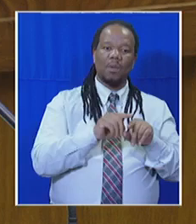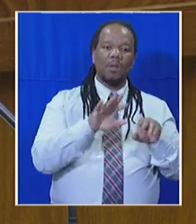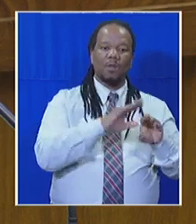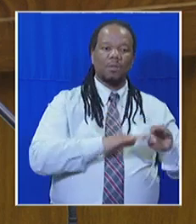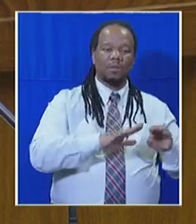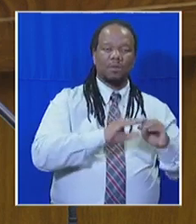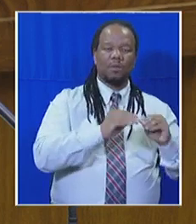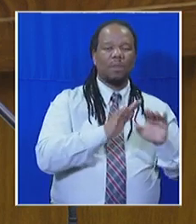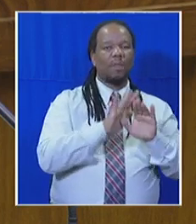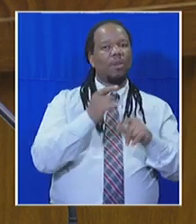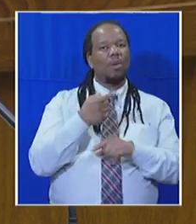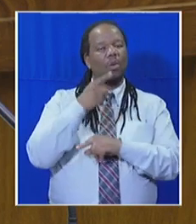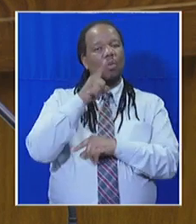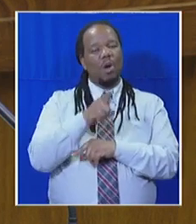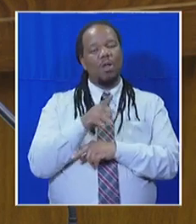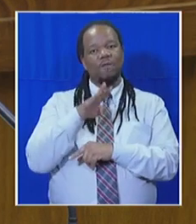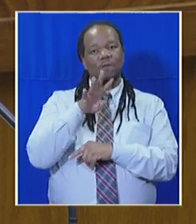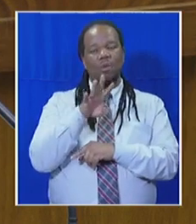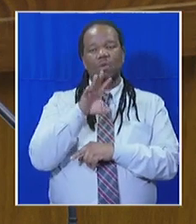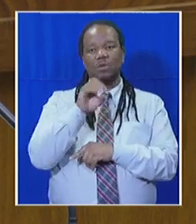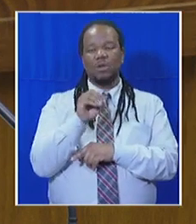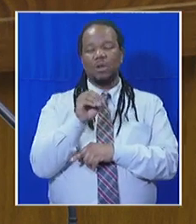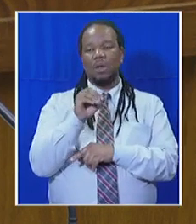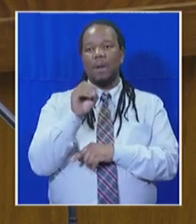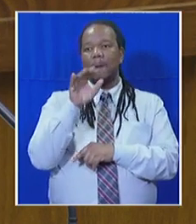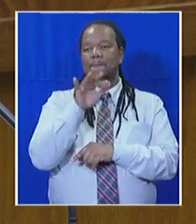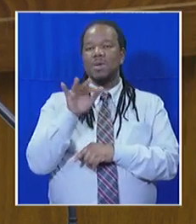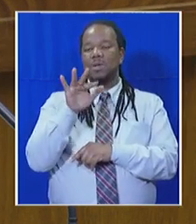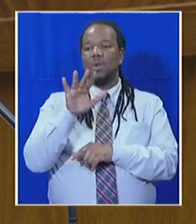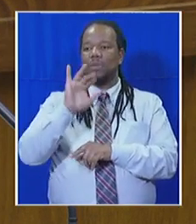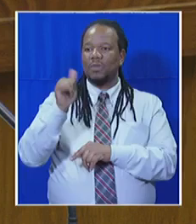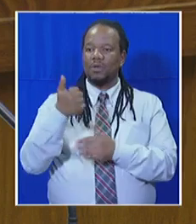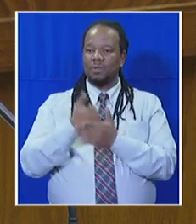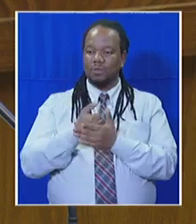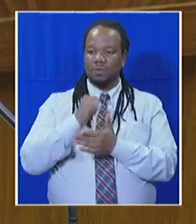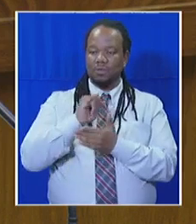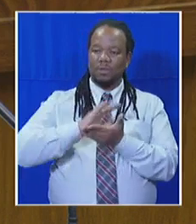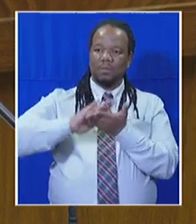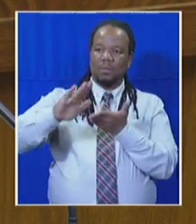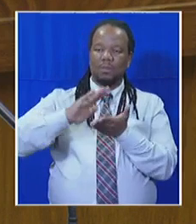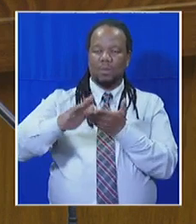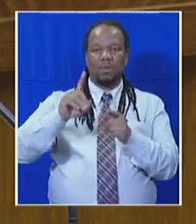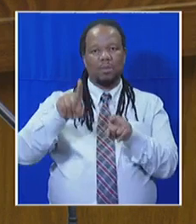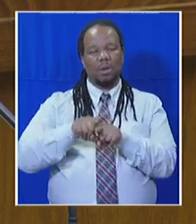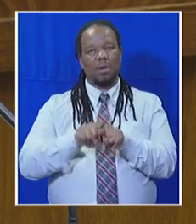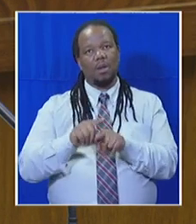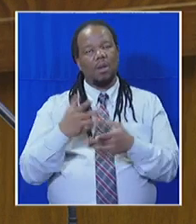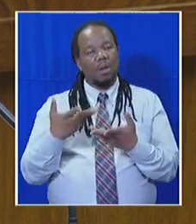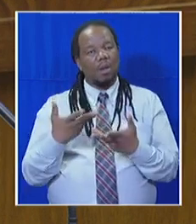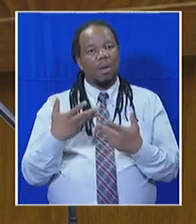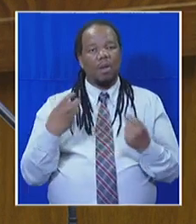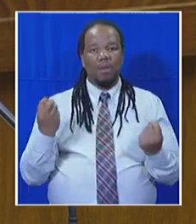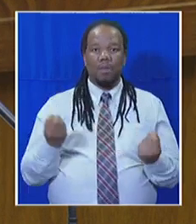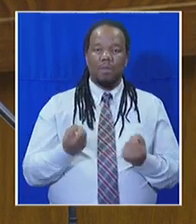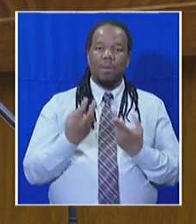paid more than 114 billion just to service the debt. What is even more alarming is the fact that while